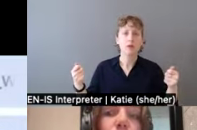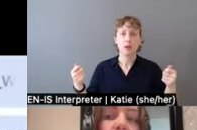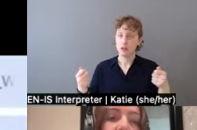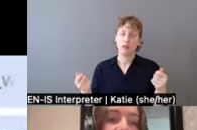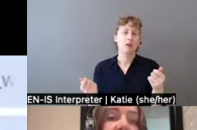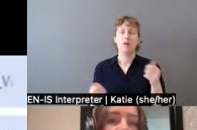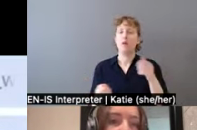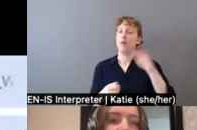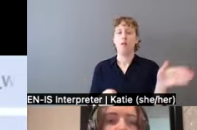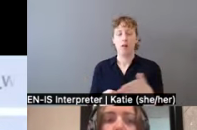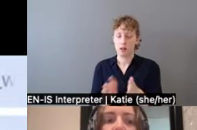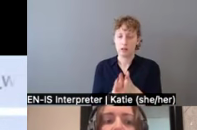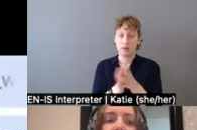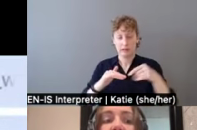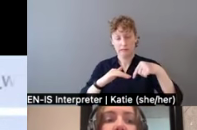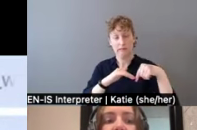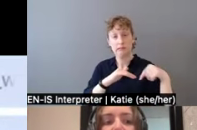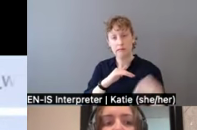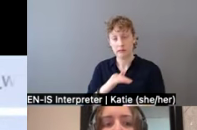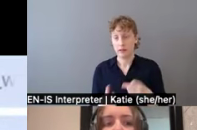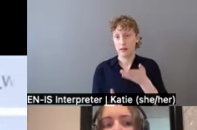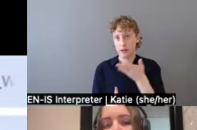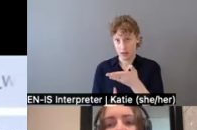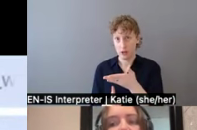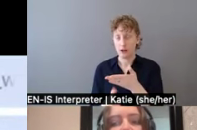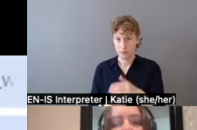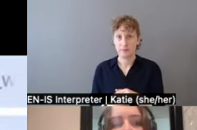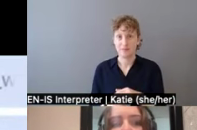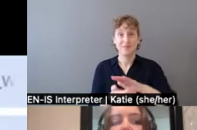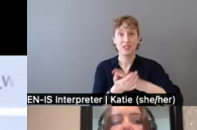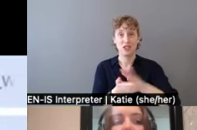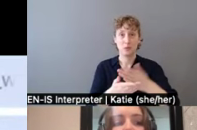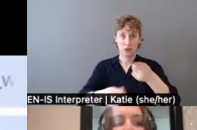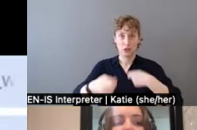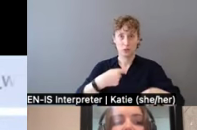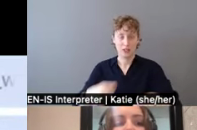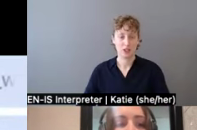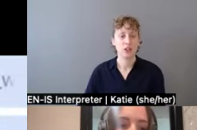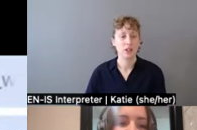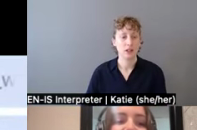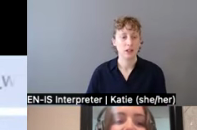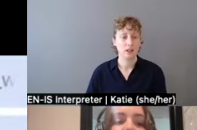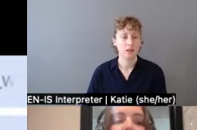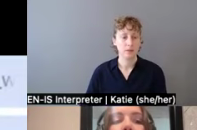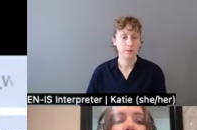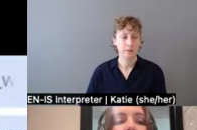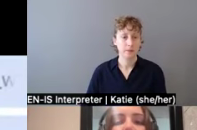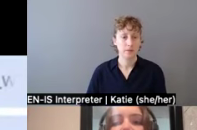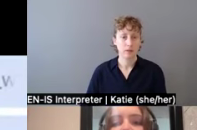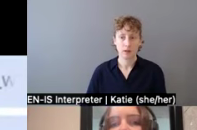This is explained more in depth in the funding manual. So I really invite you to read the funding